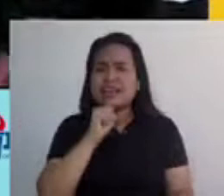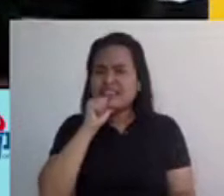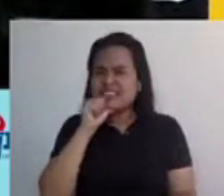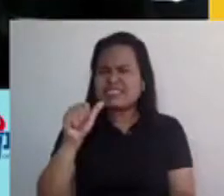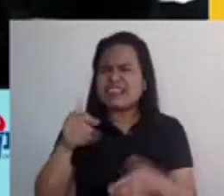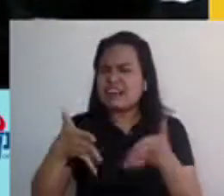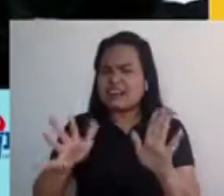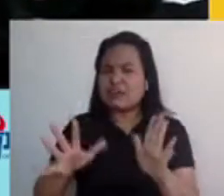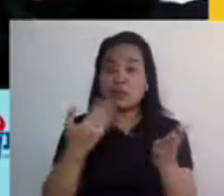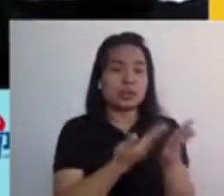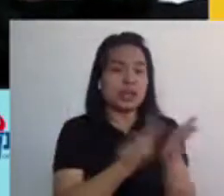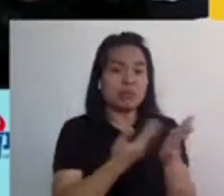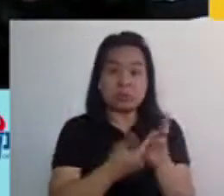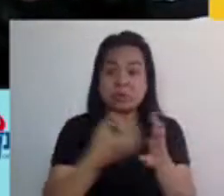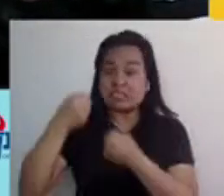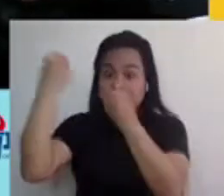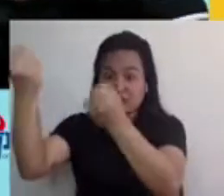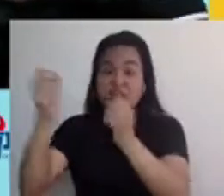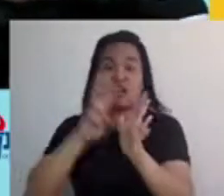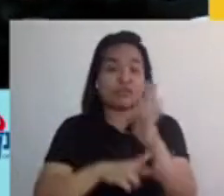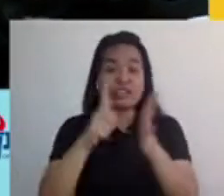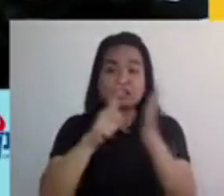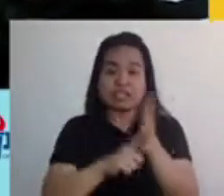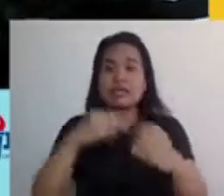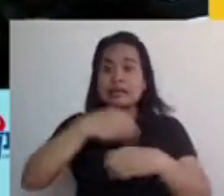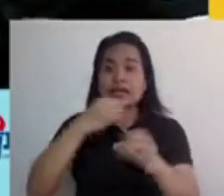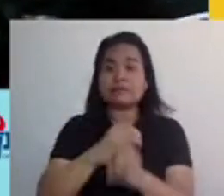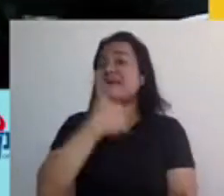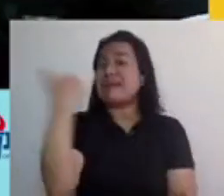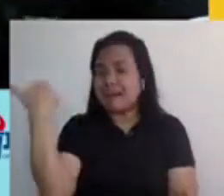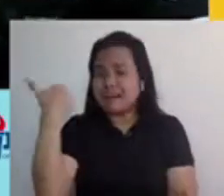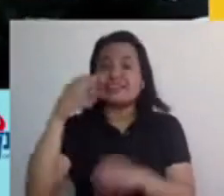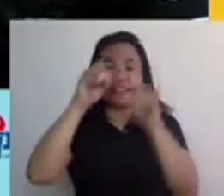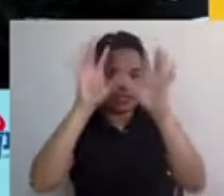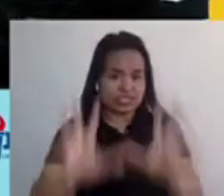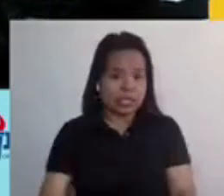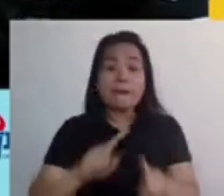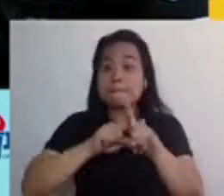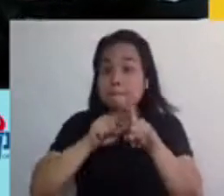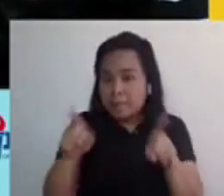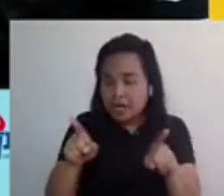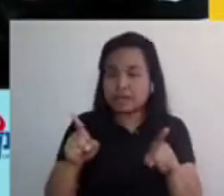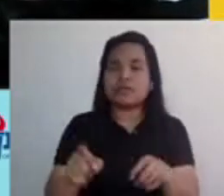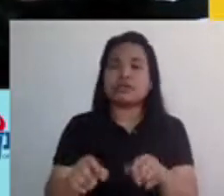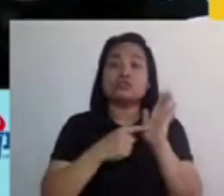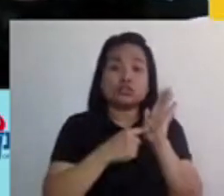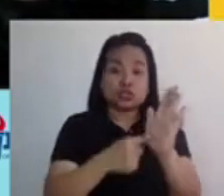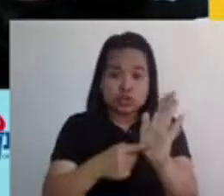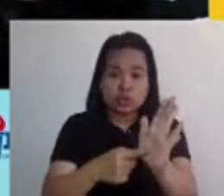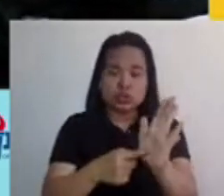video lesson or audio lesson created by other teachers, but it should show them demonstrating the